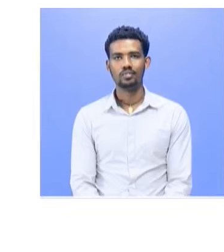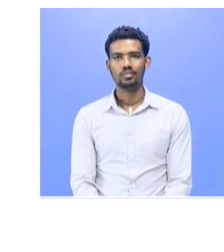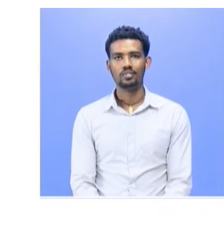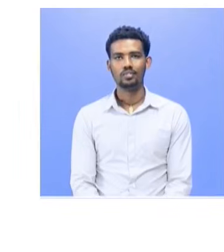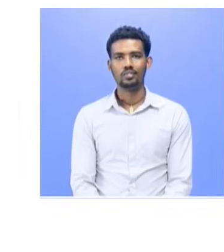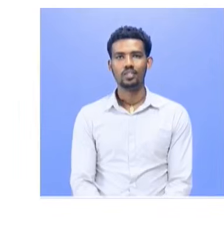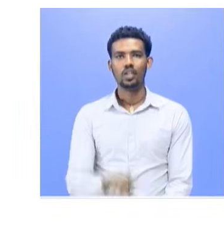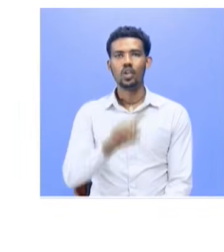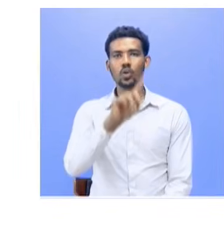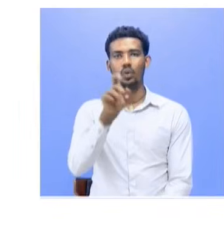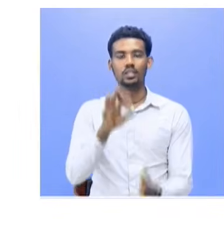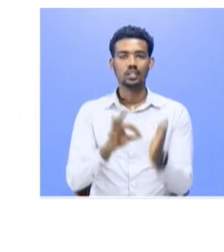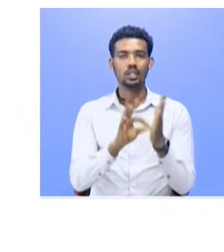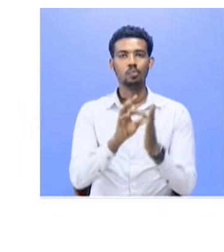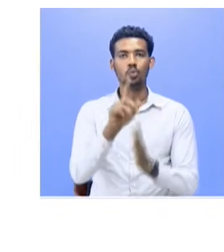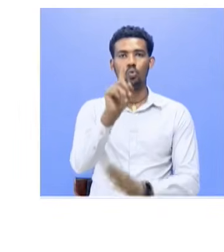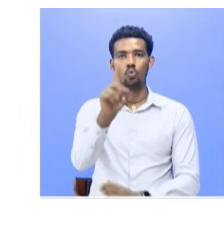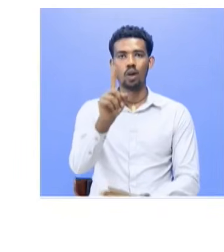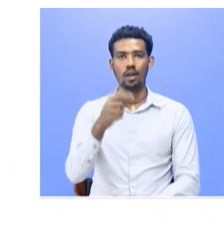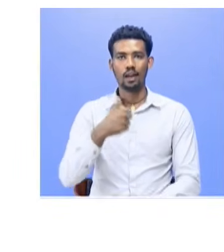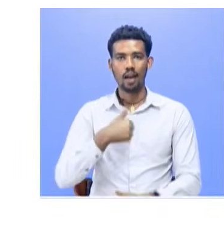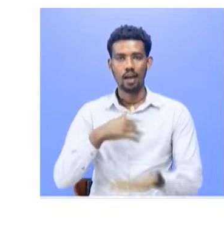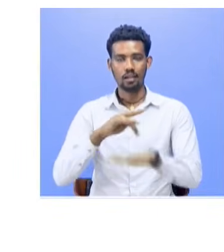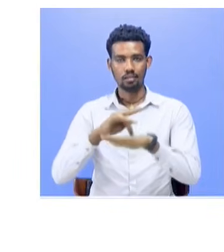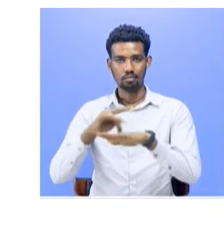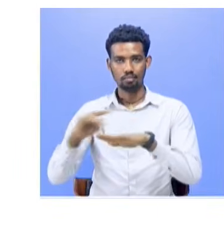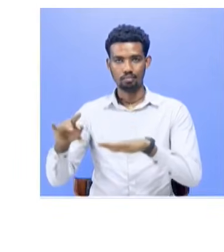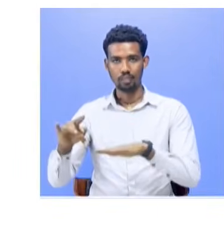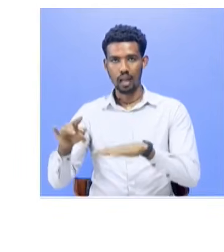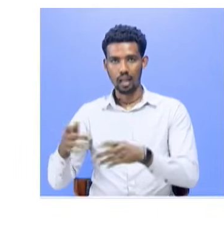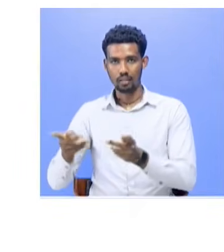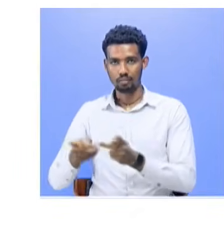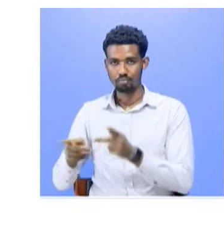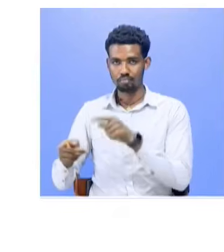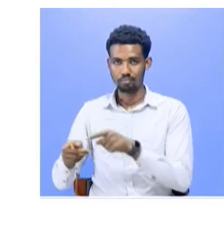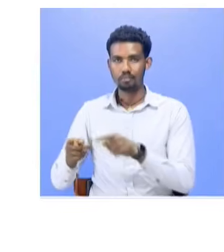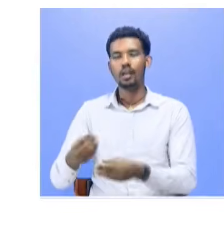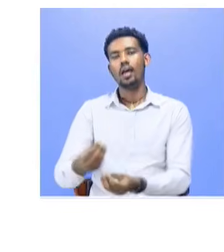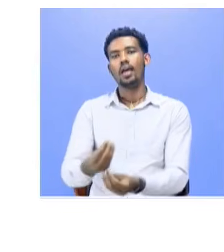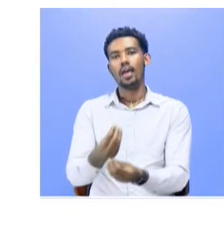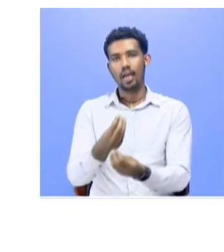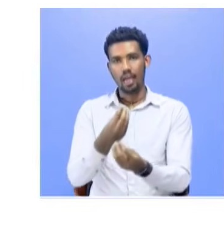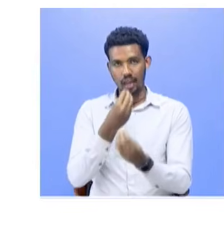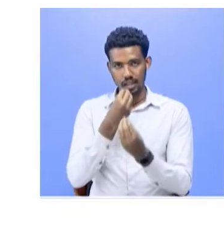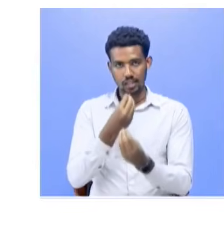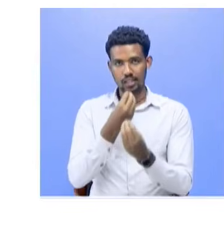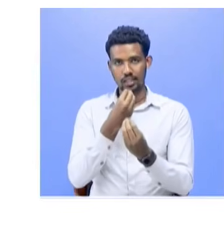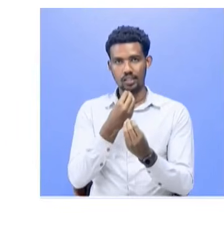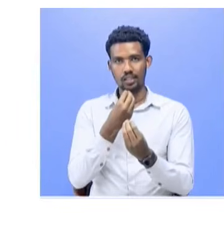Question number 1. I blank eating